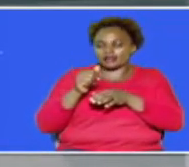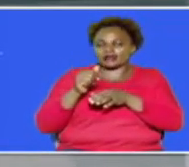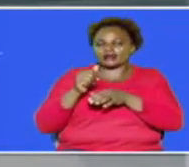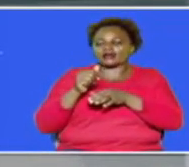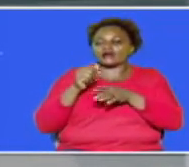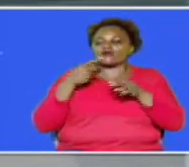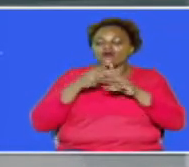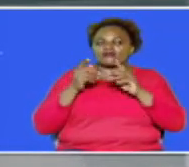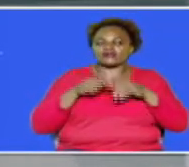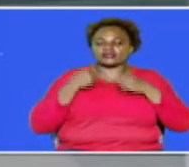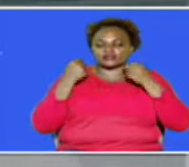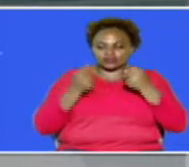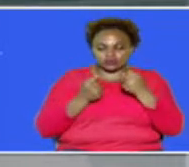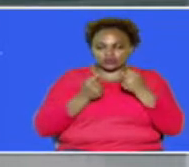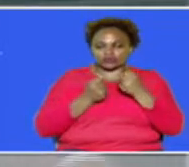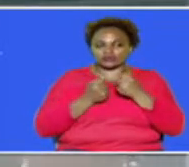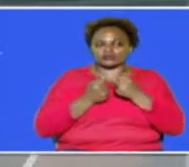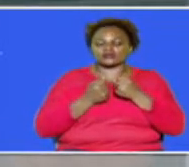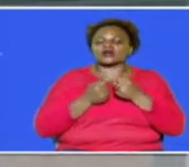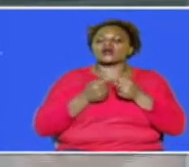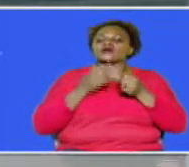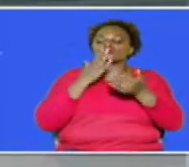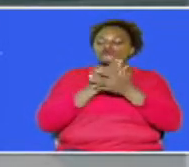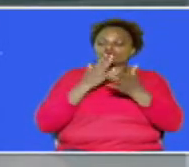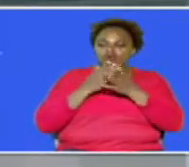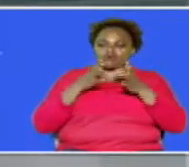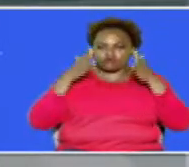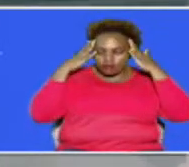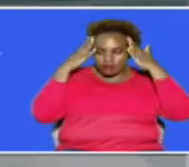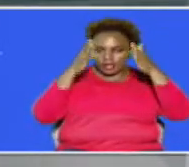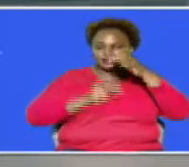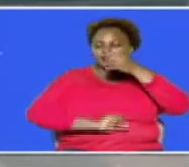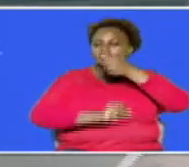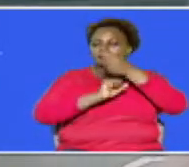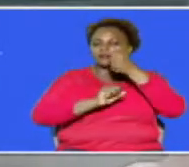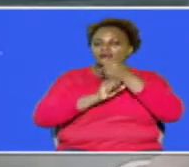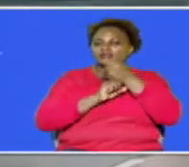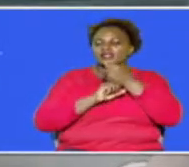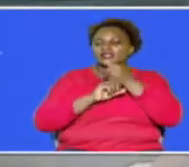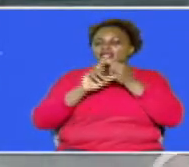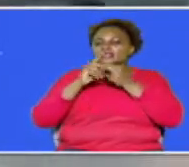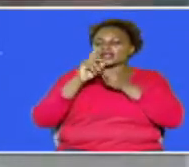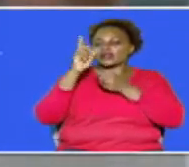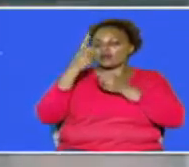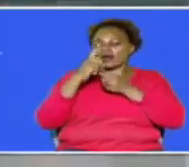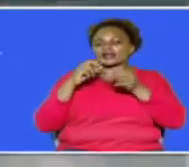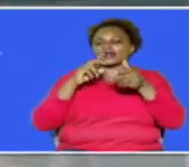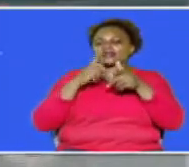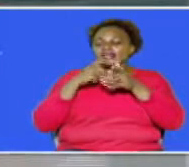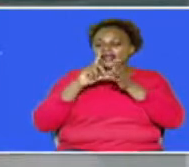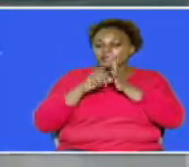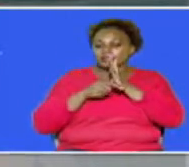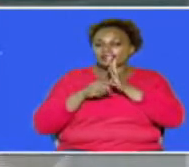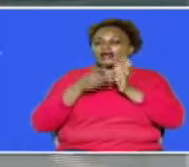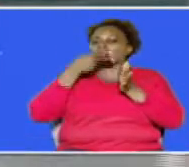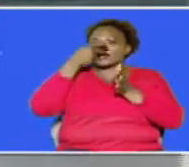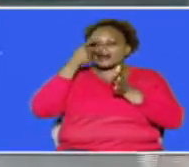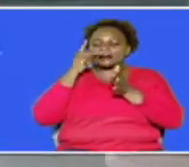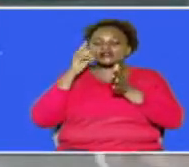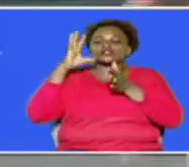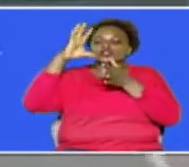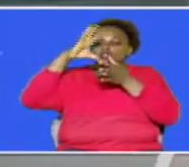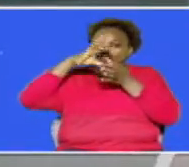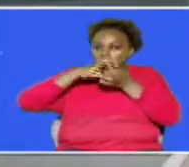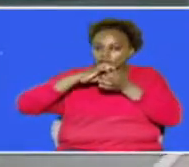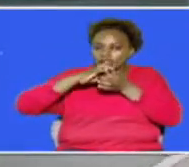Ngilu were very strong and you were right at the forefront supporting Azimio and campaigning for Azimio. But as soon as Kalonzo joined, that's